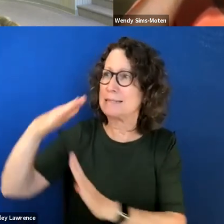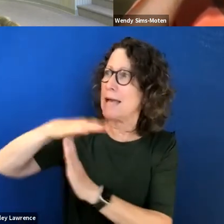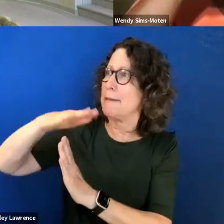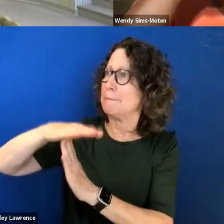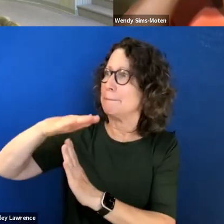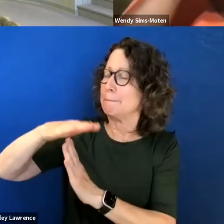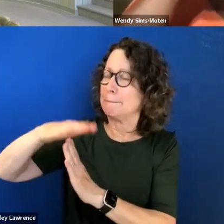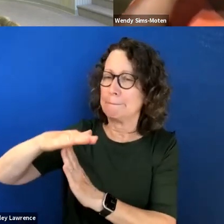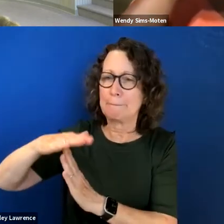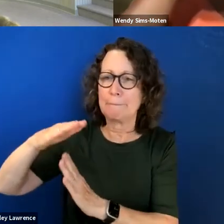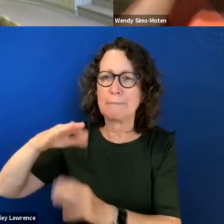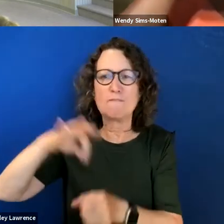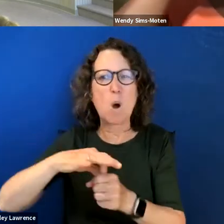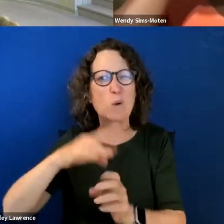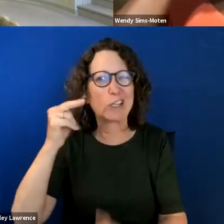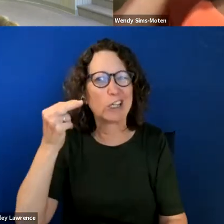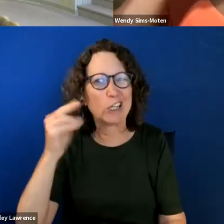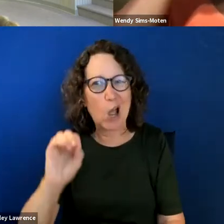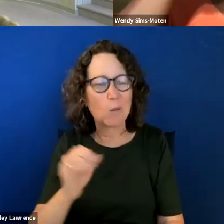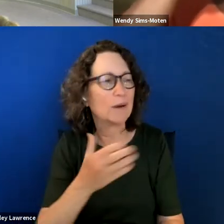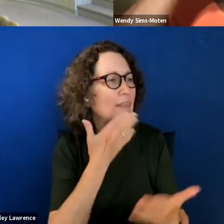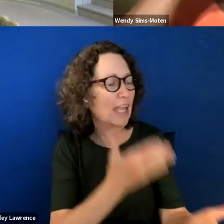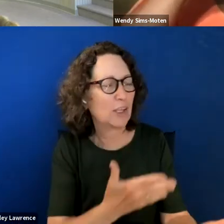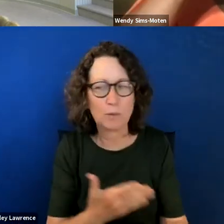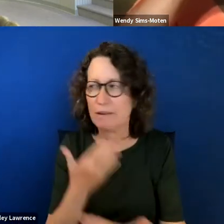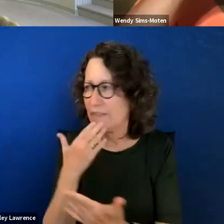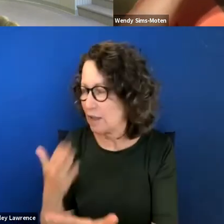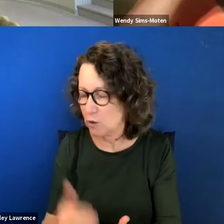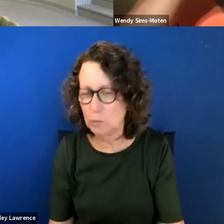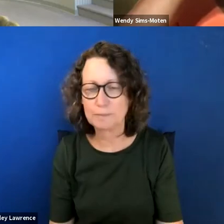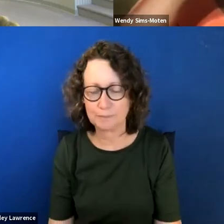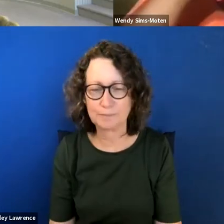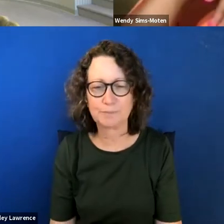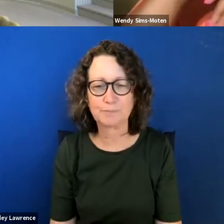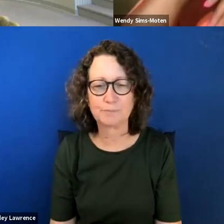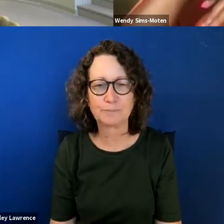no on this. Thank you.